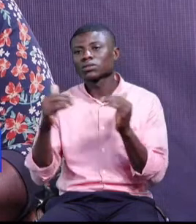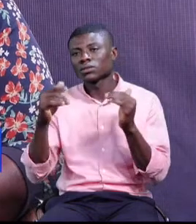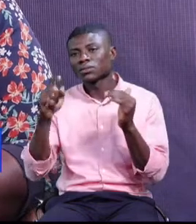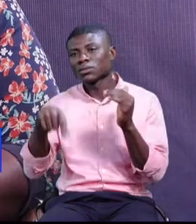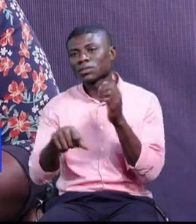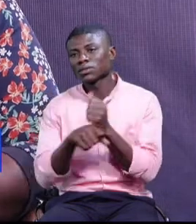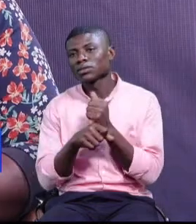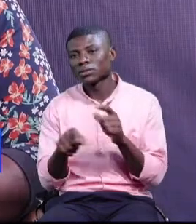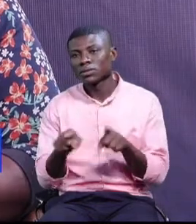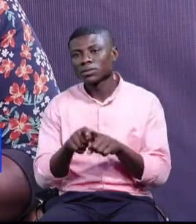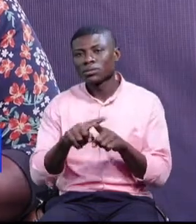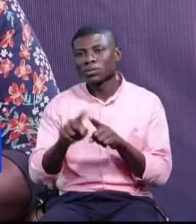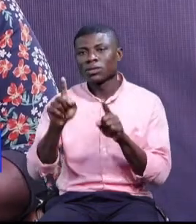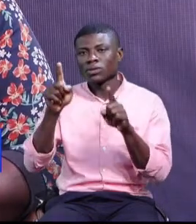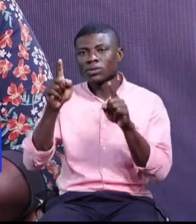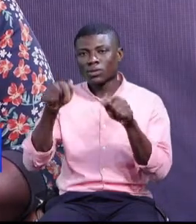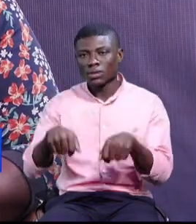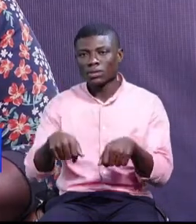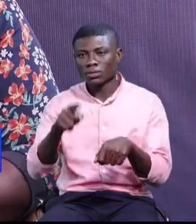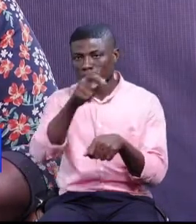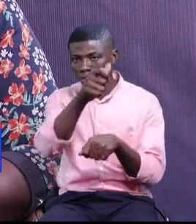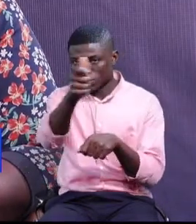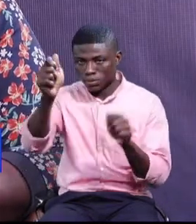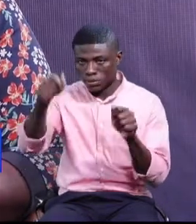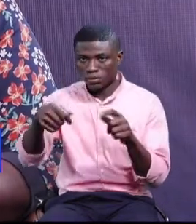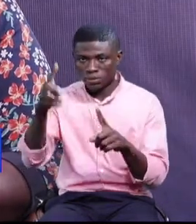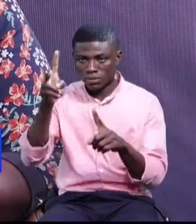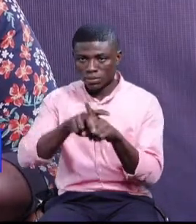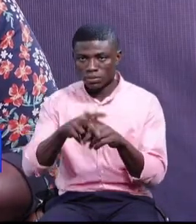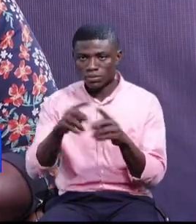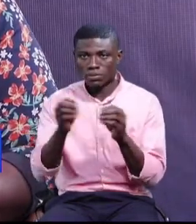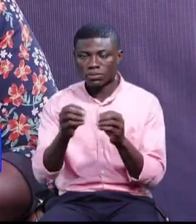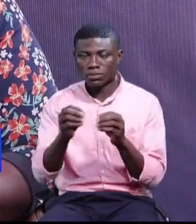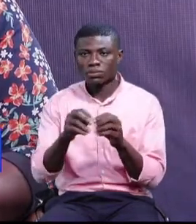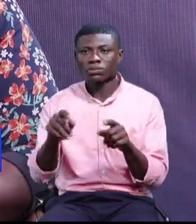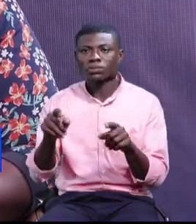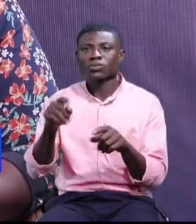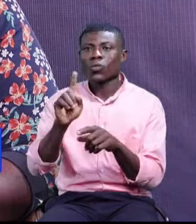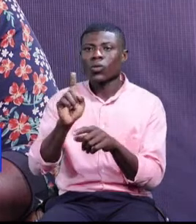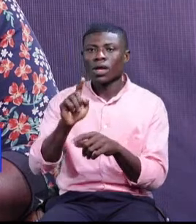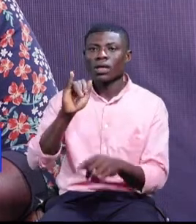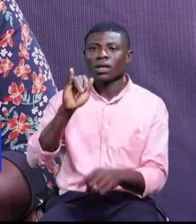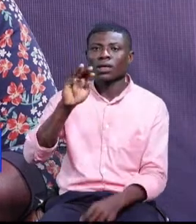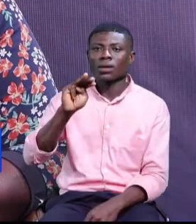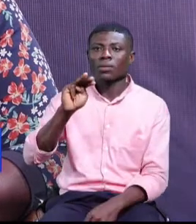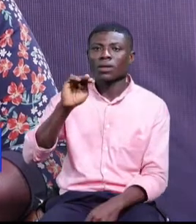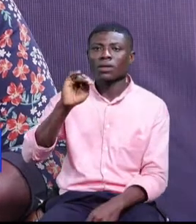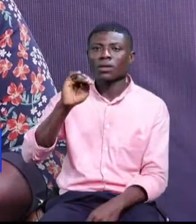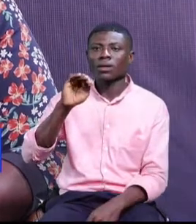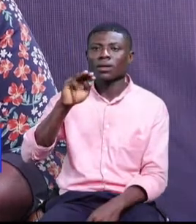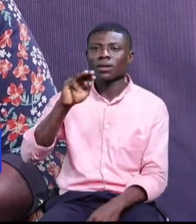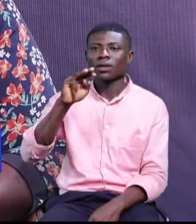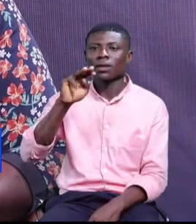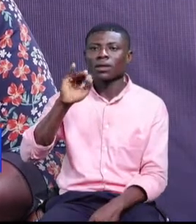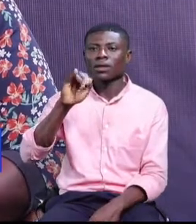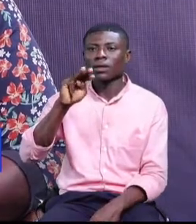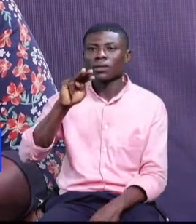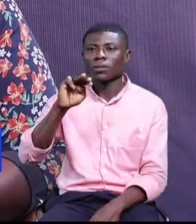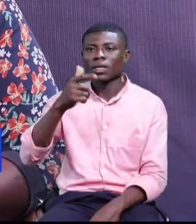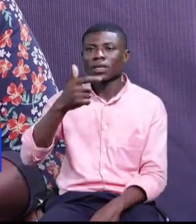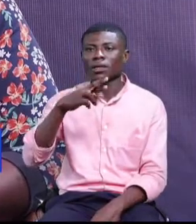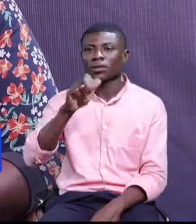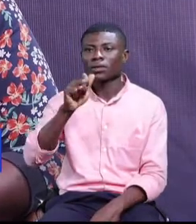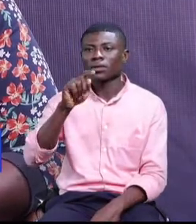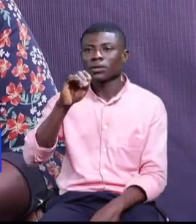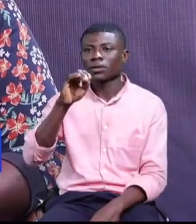But then you can apply for more at the immigration services. Okay. So GIPC can give you the quota. Let's